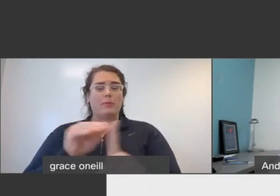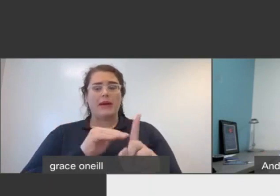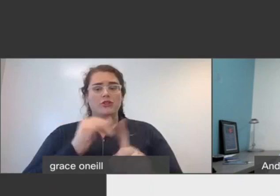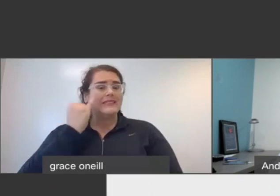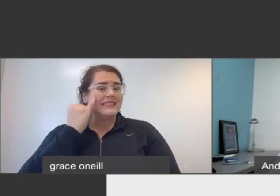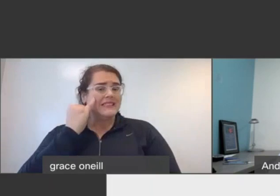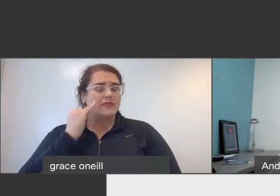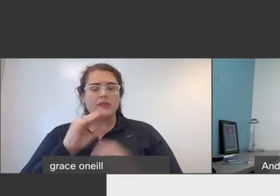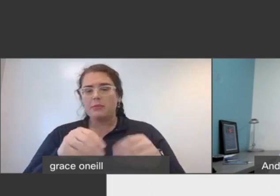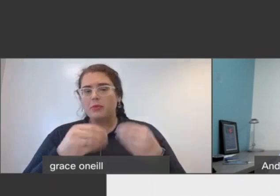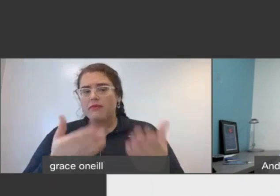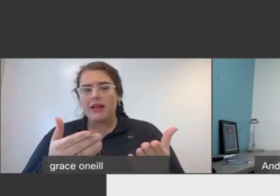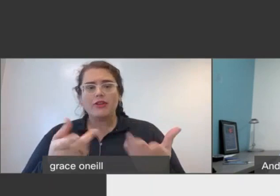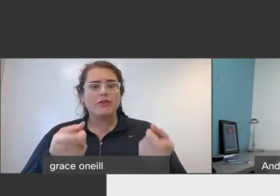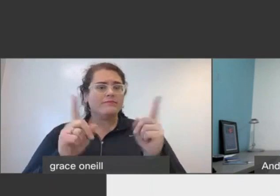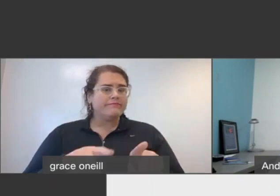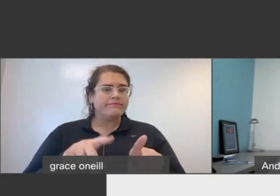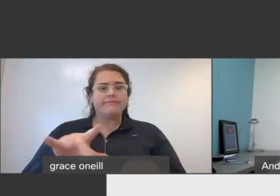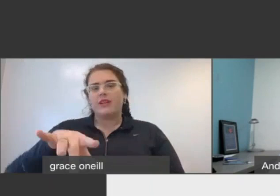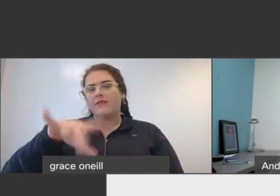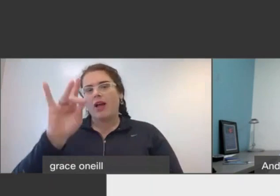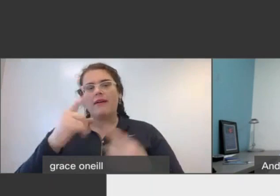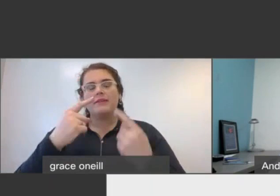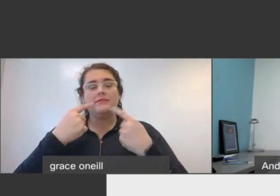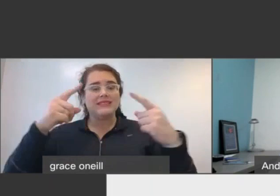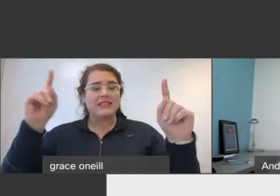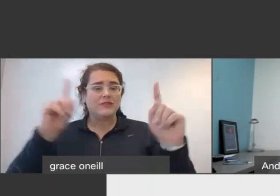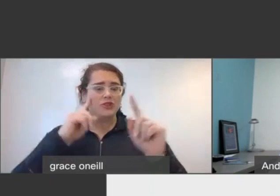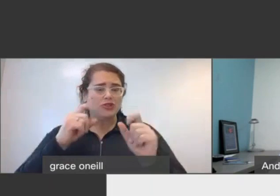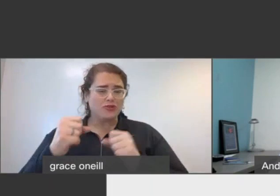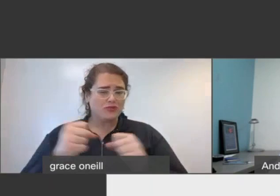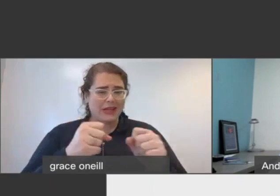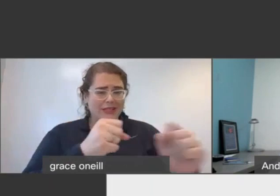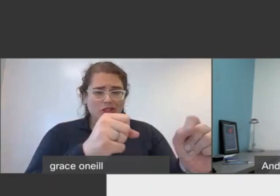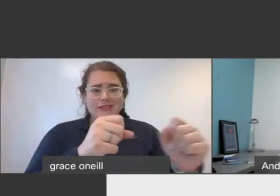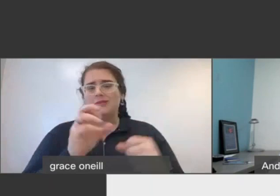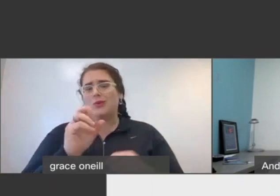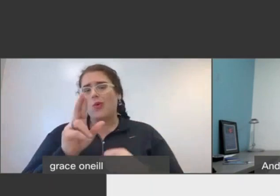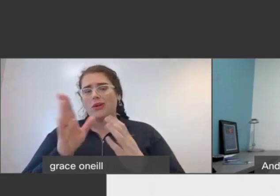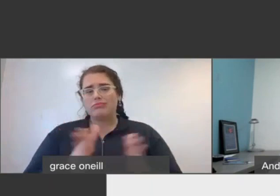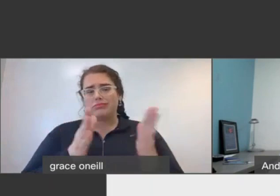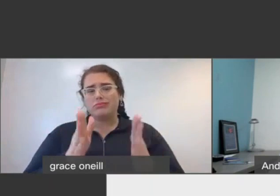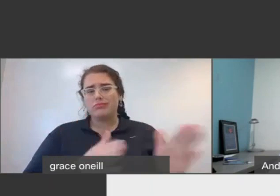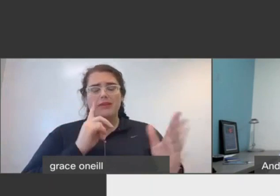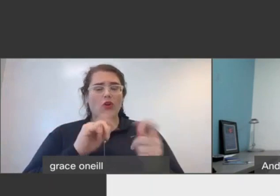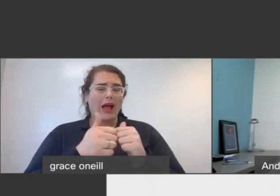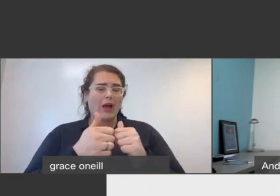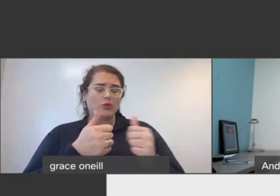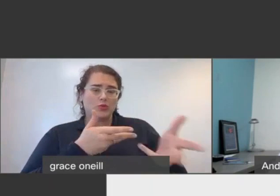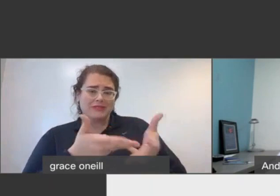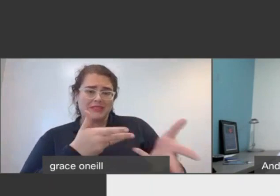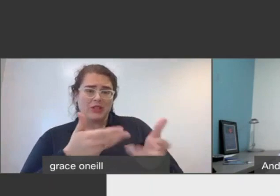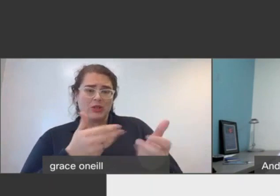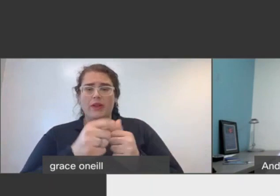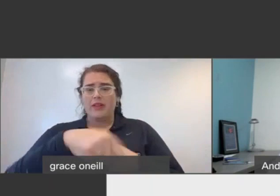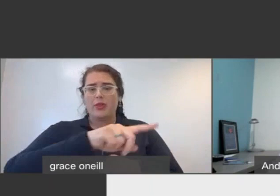found any successful strategies for dealing with employees who don't want to be, it